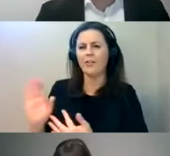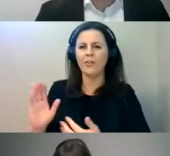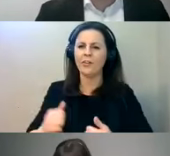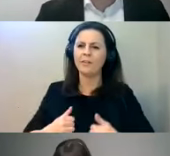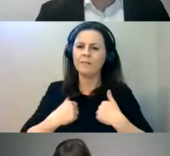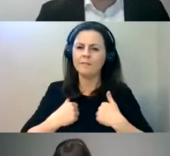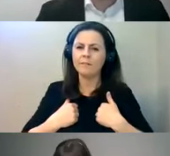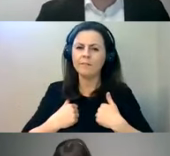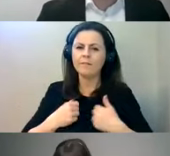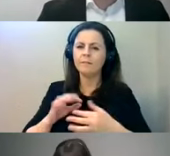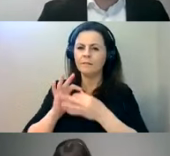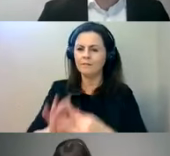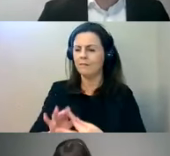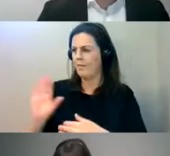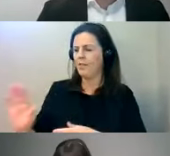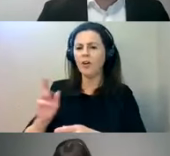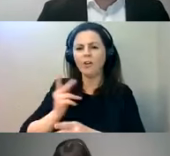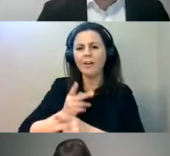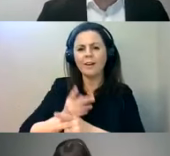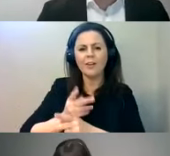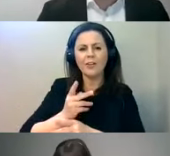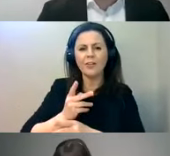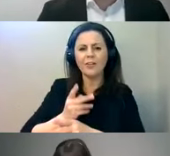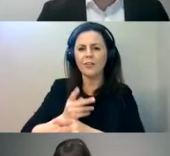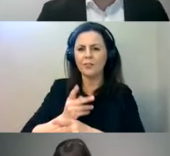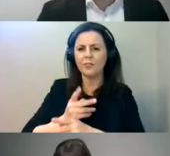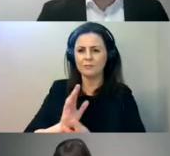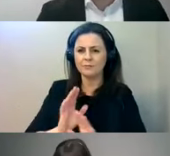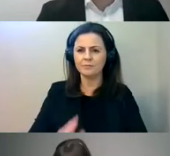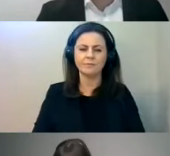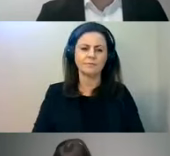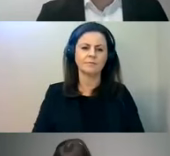decisions in regards to the care that's being provided as attorney.